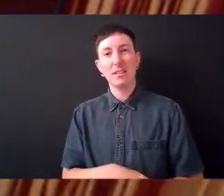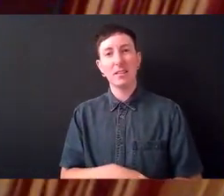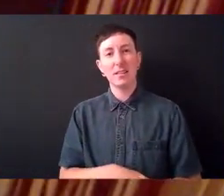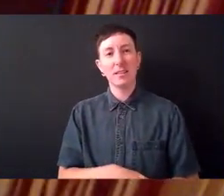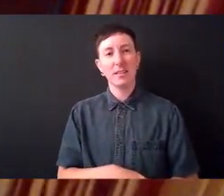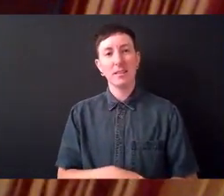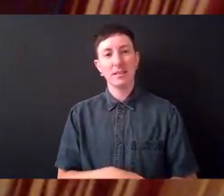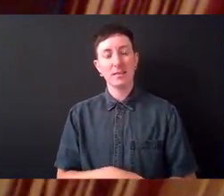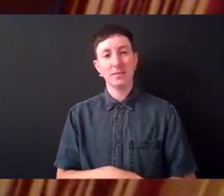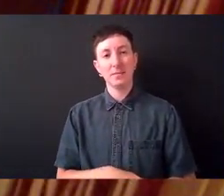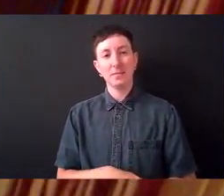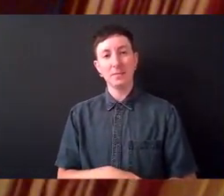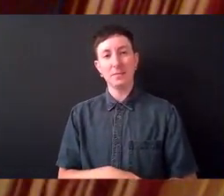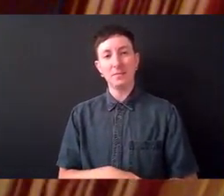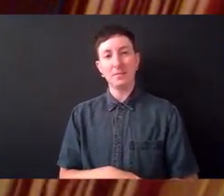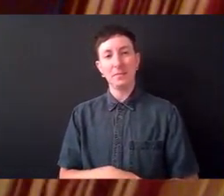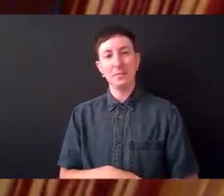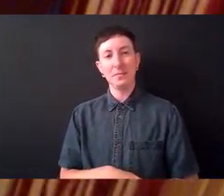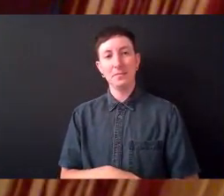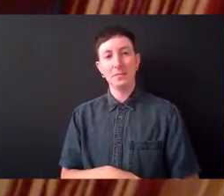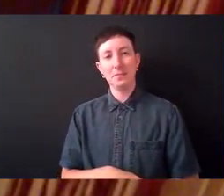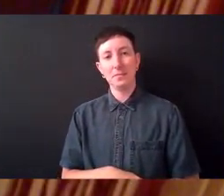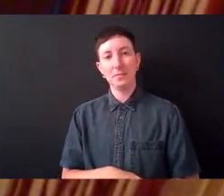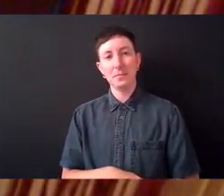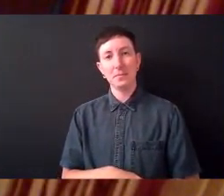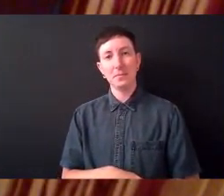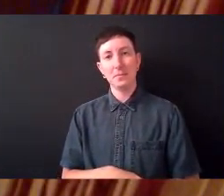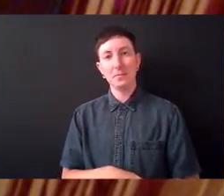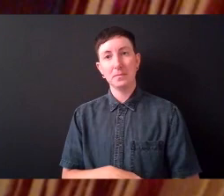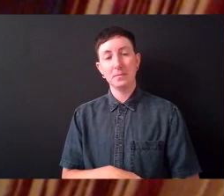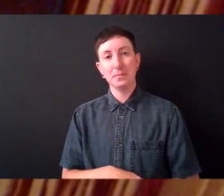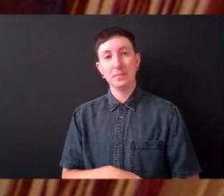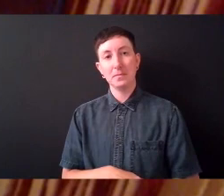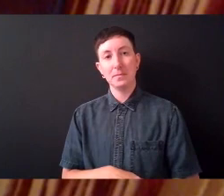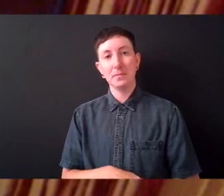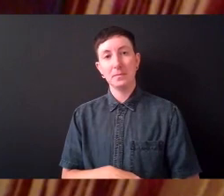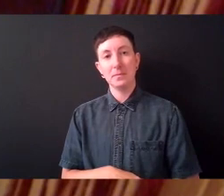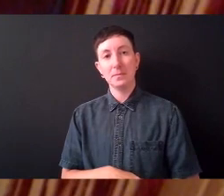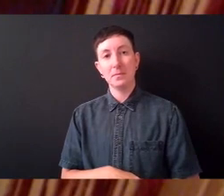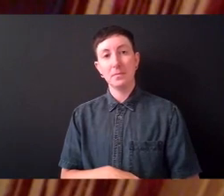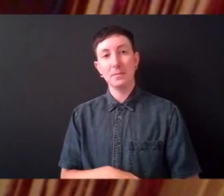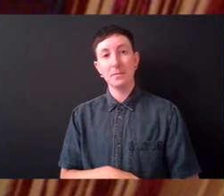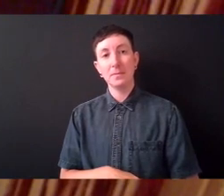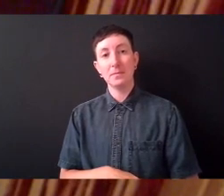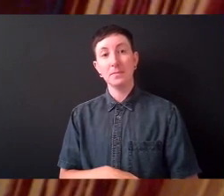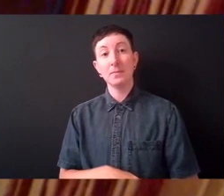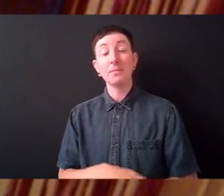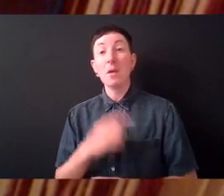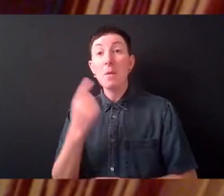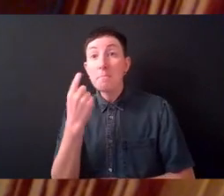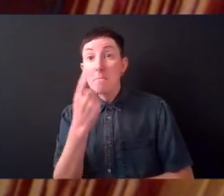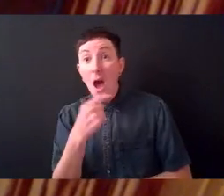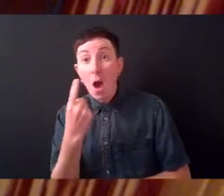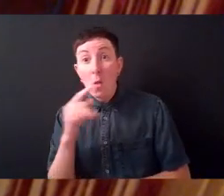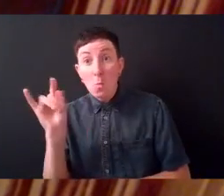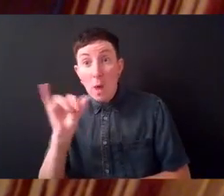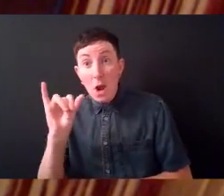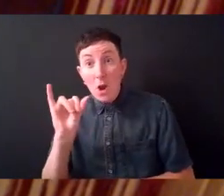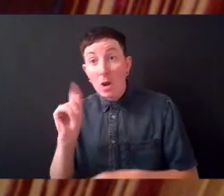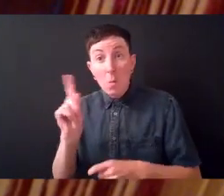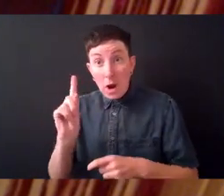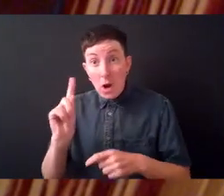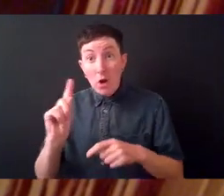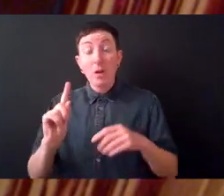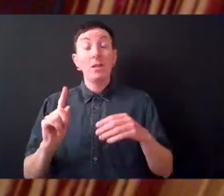The way that you find where your mouth should go is you look at where your toes normally rest in a sock, and you're going to find that